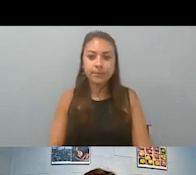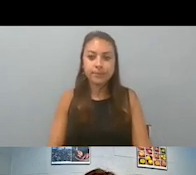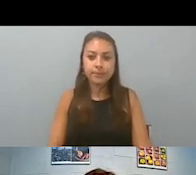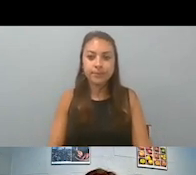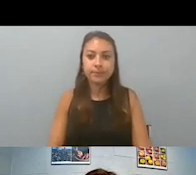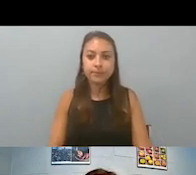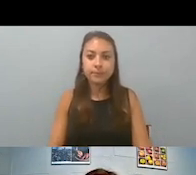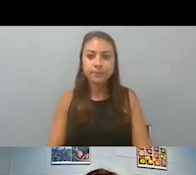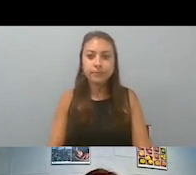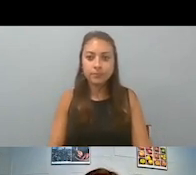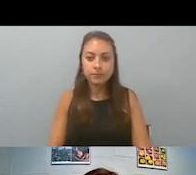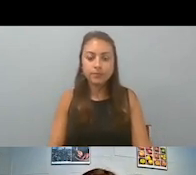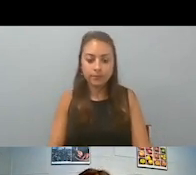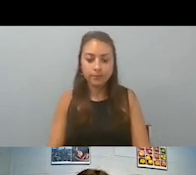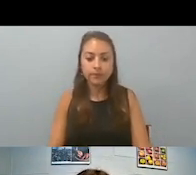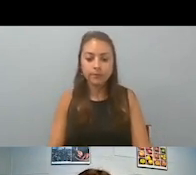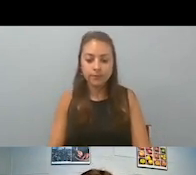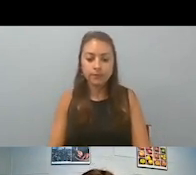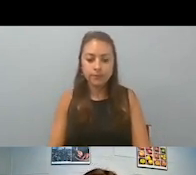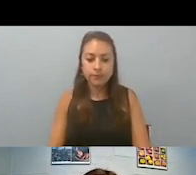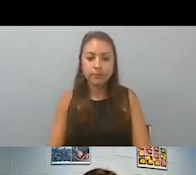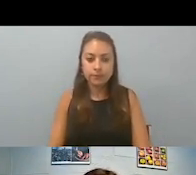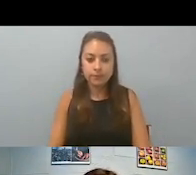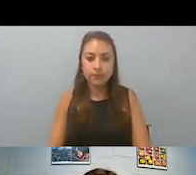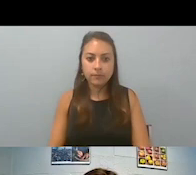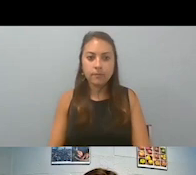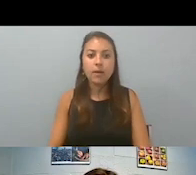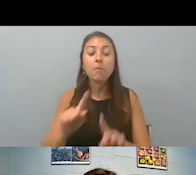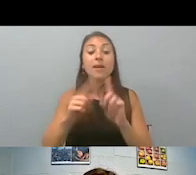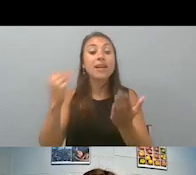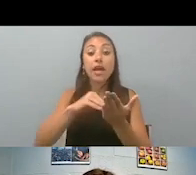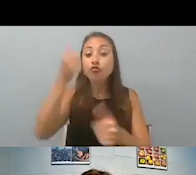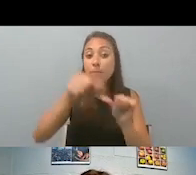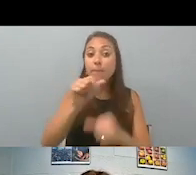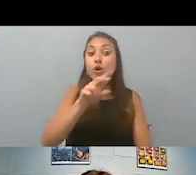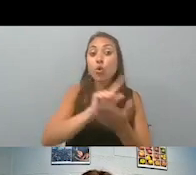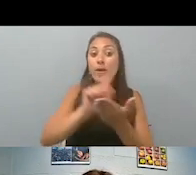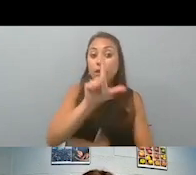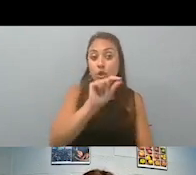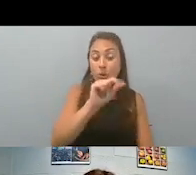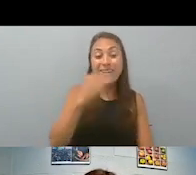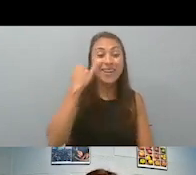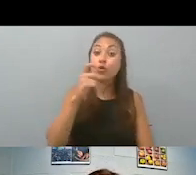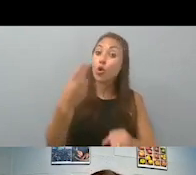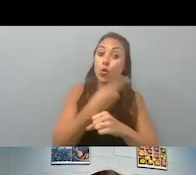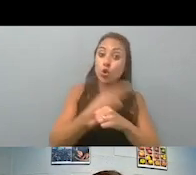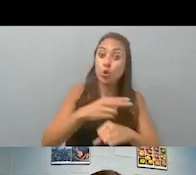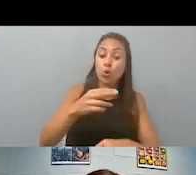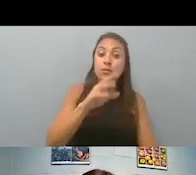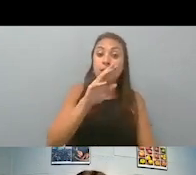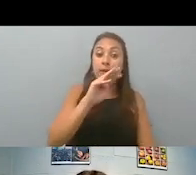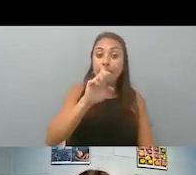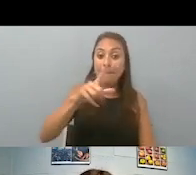card and eliminating the previous week's credits. So again, we sort of say that's for a student who maybe